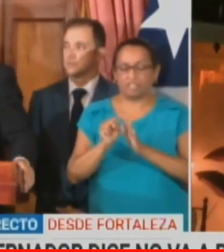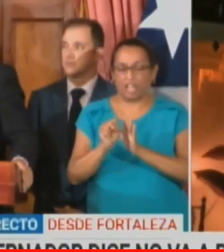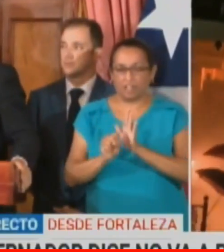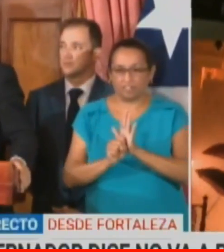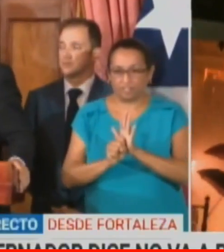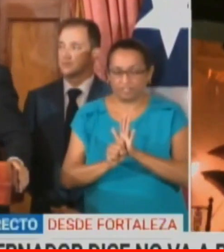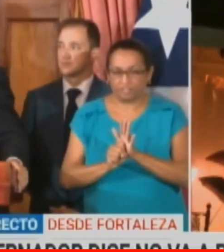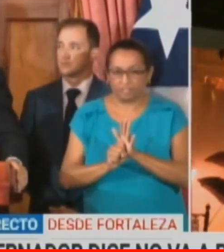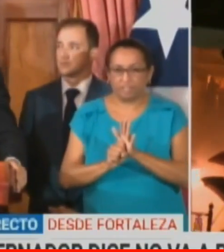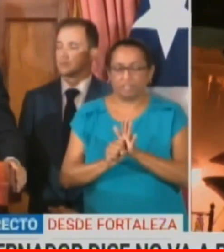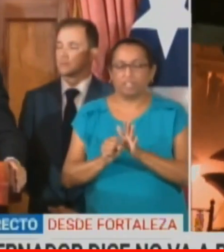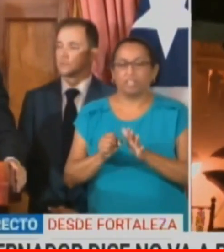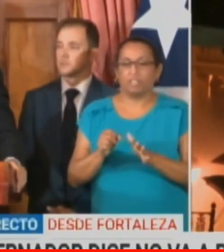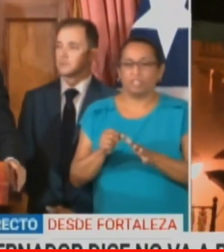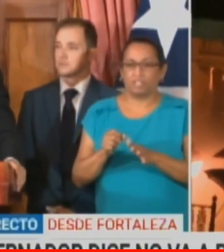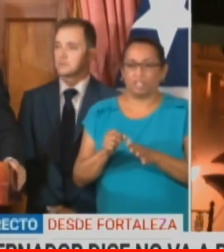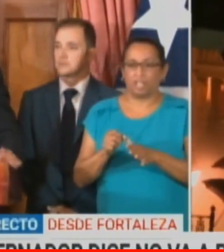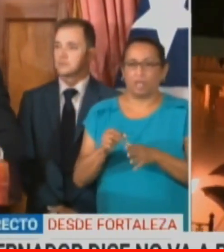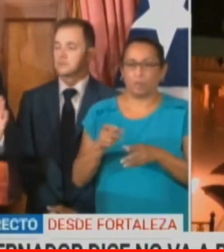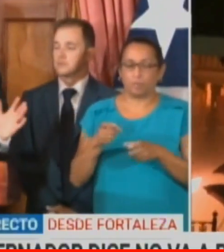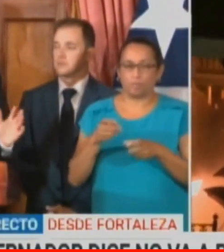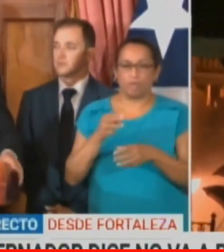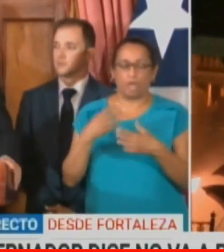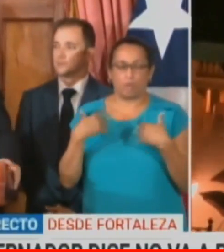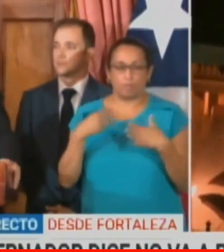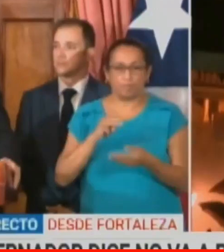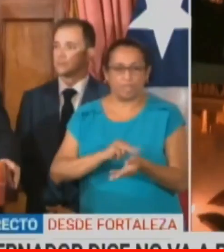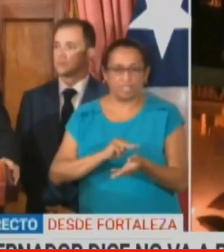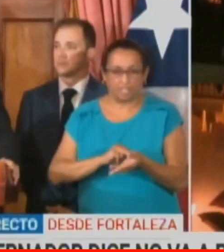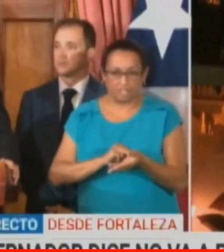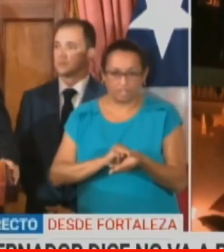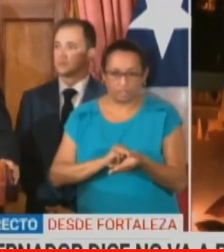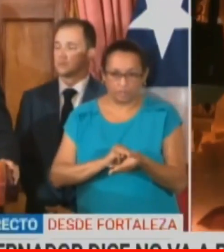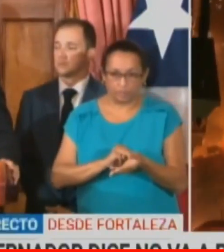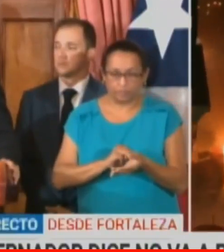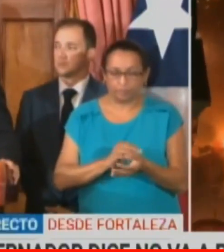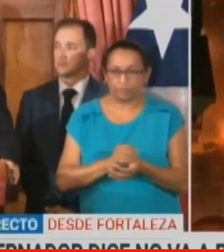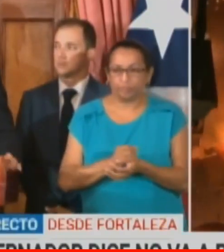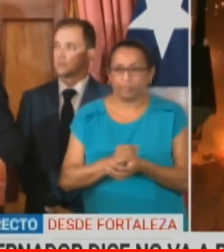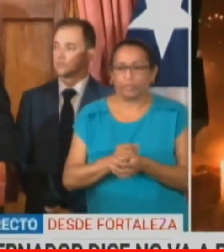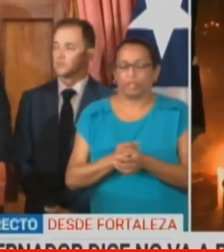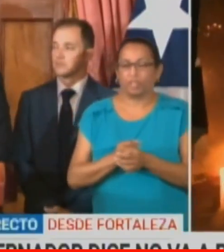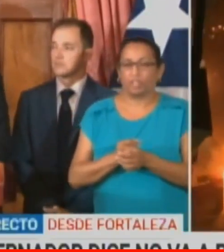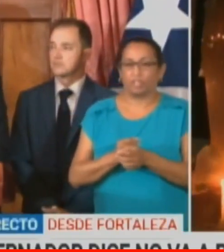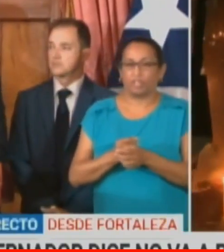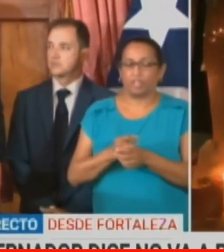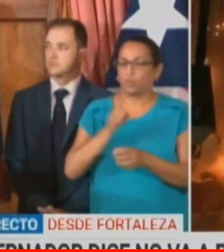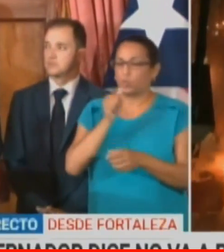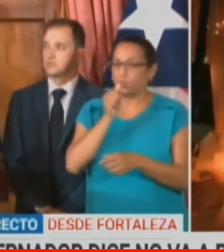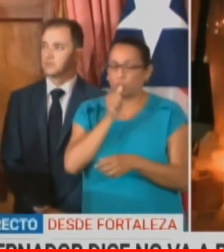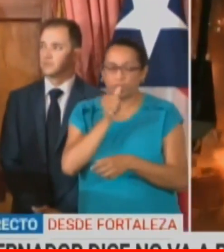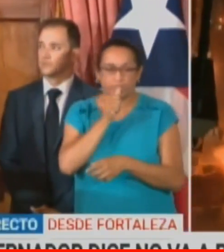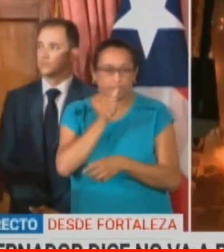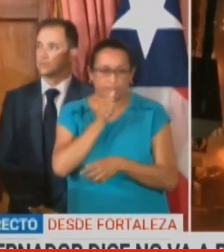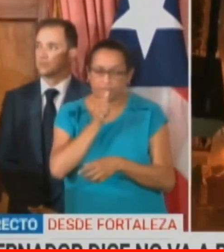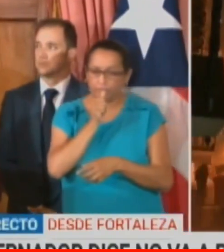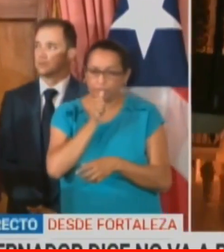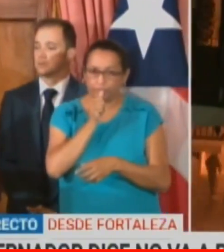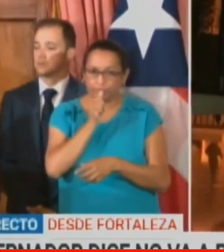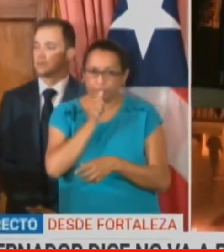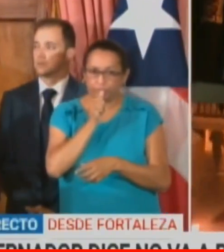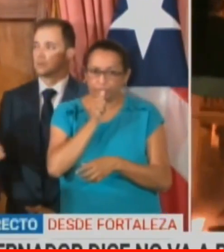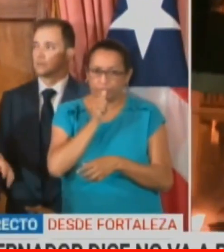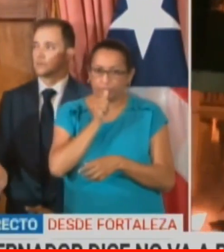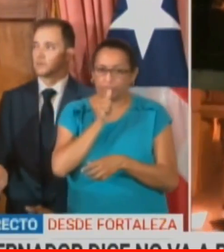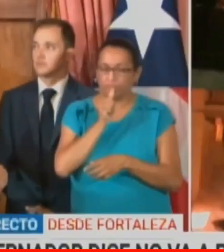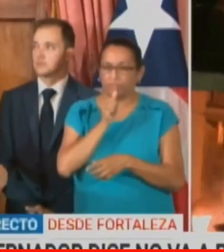party fiduciary partner on education, as well as other means. But it's also no secret that there are still actions being